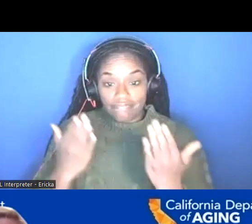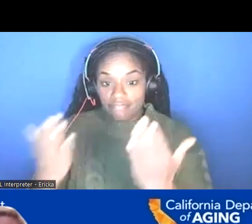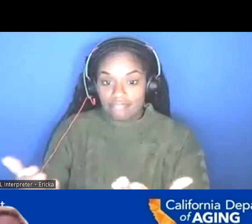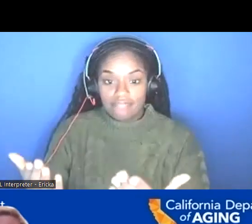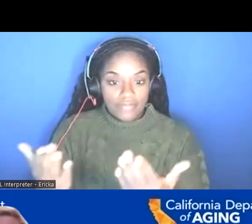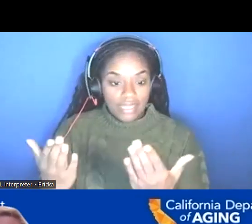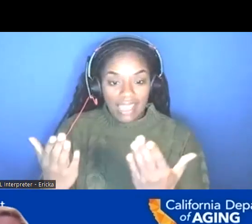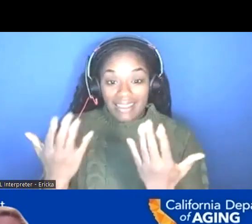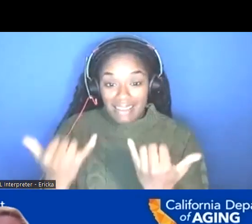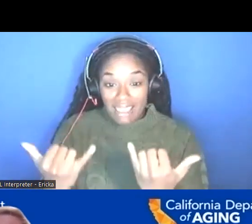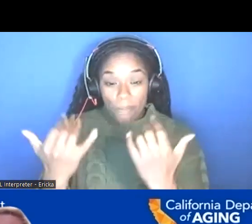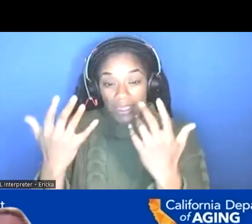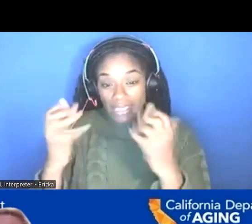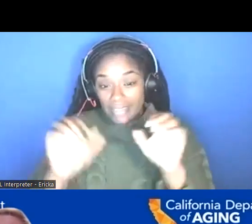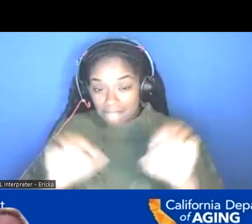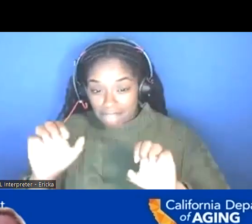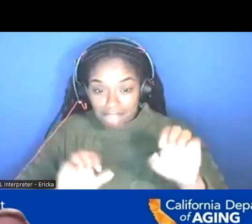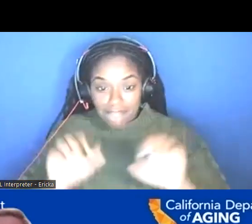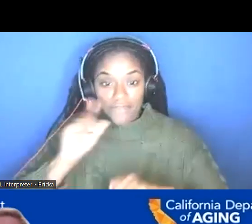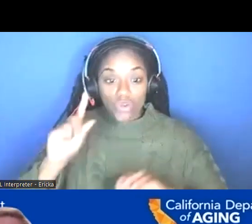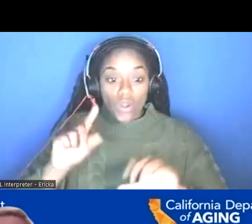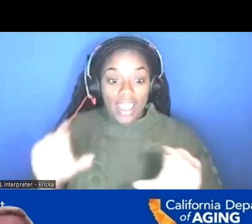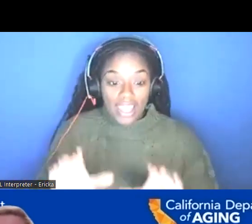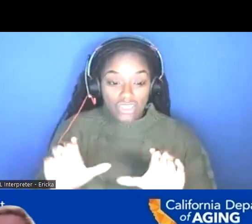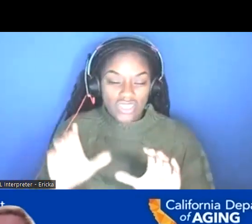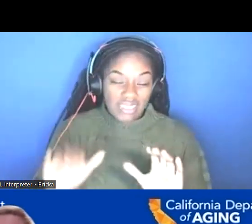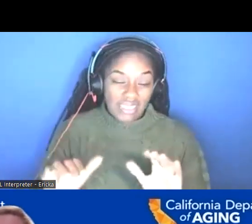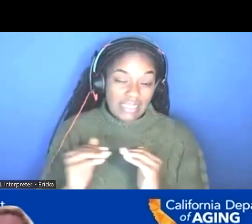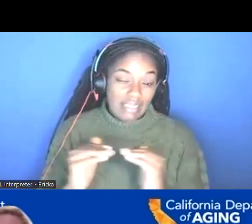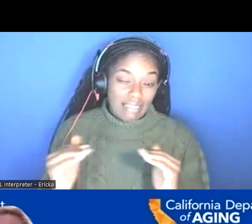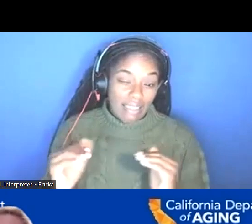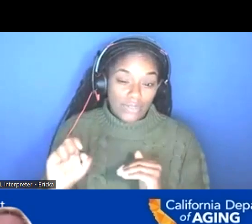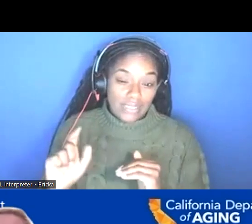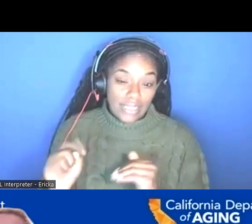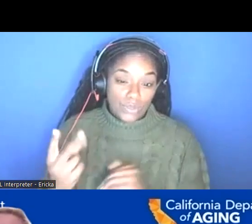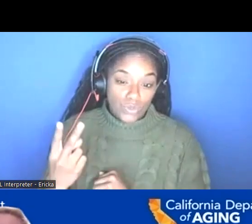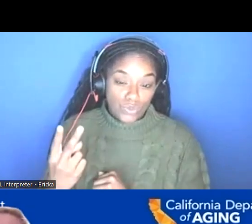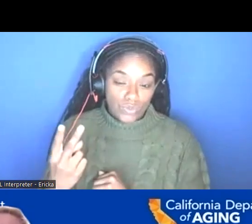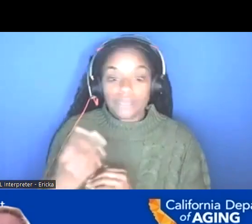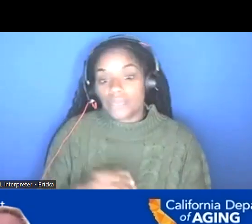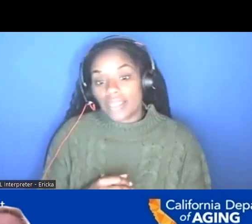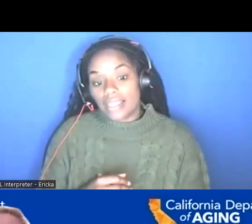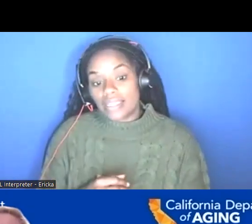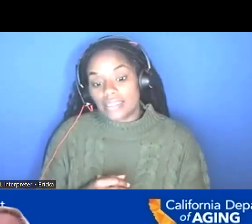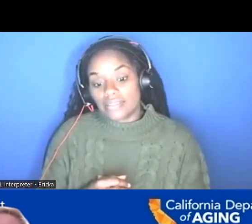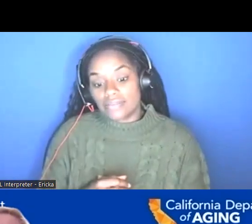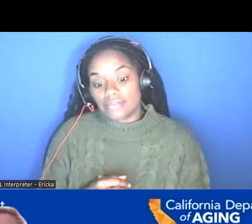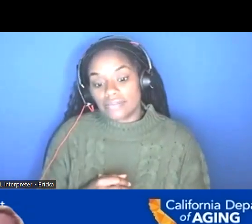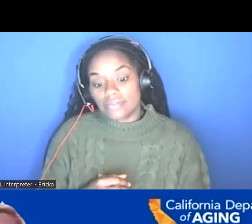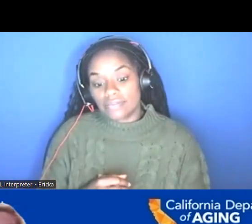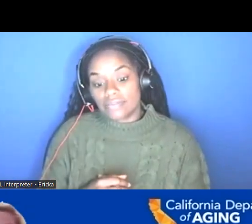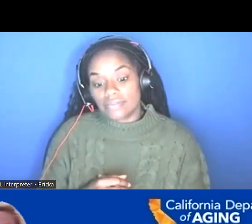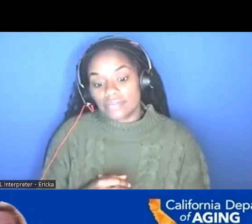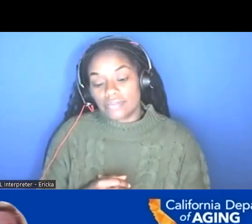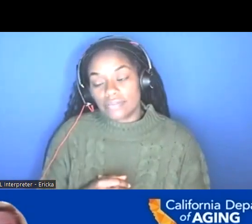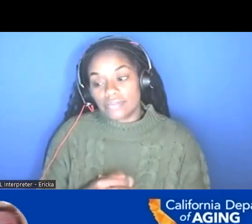evaluated for action. So that's sort of the level set too, is sometimes we'll pick